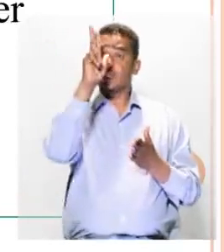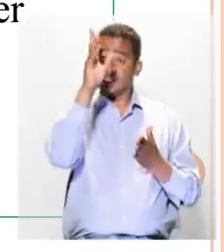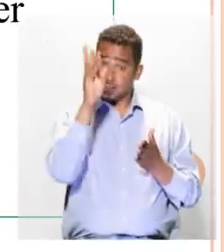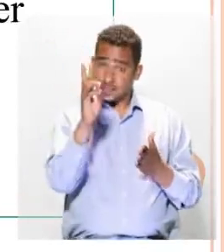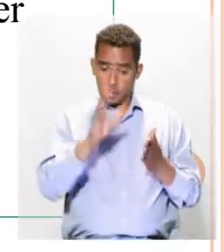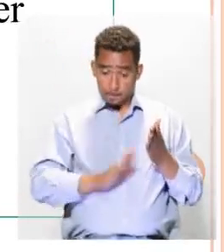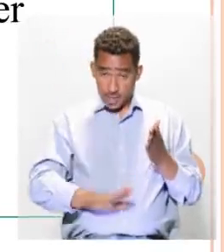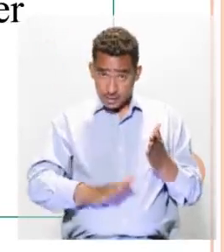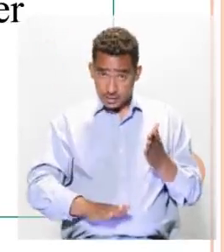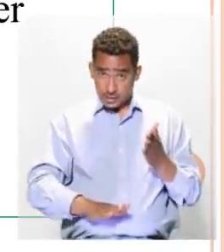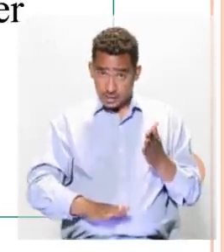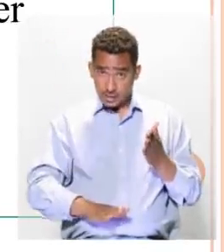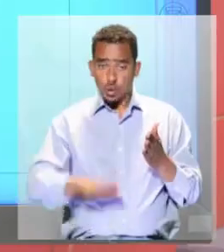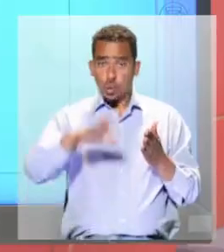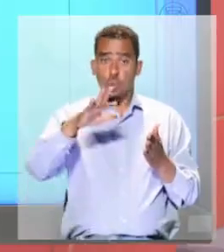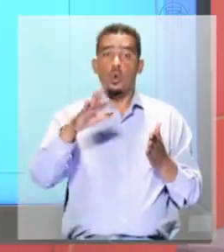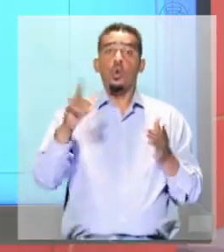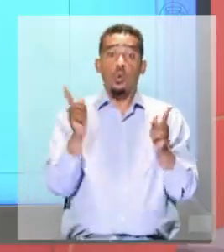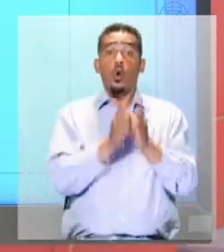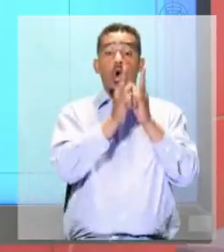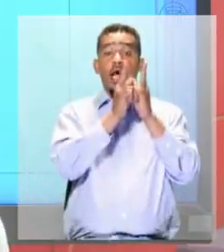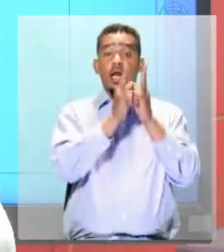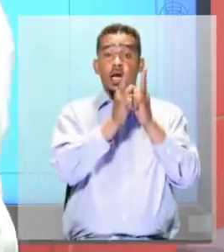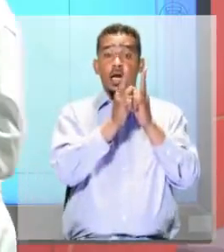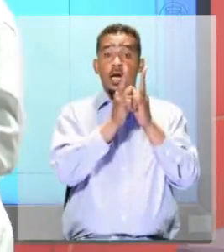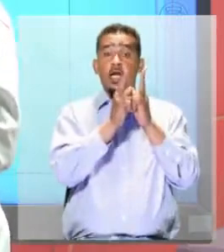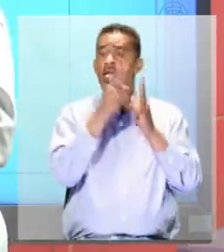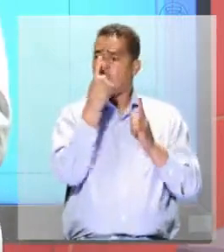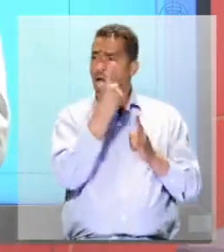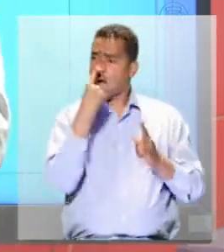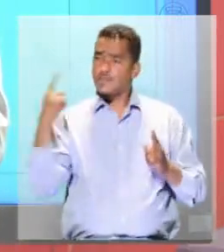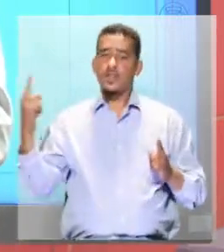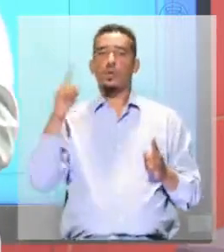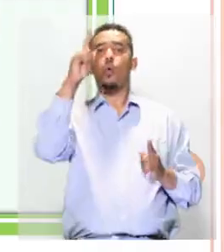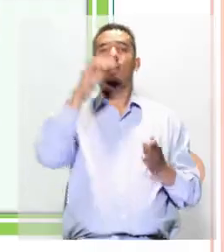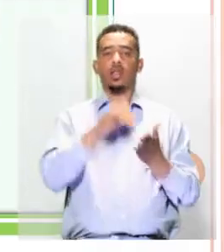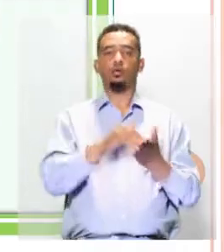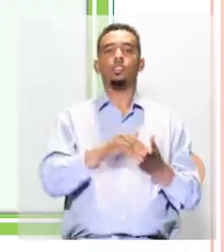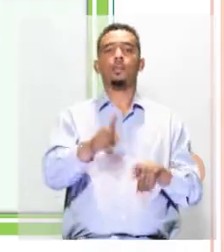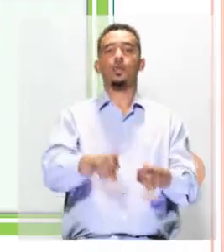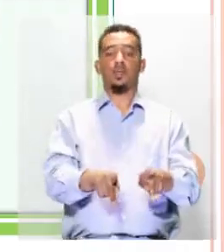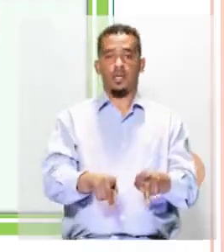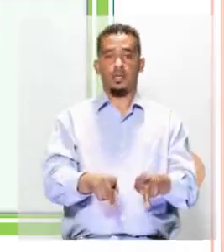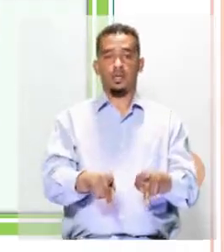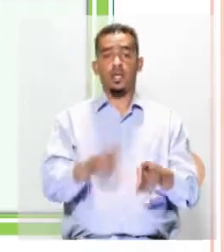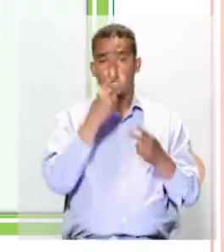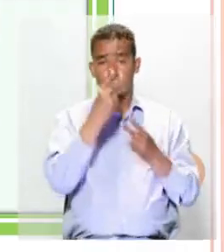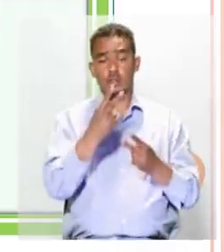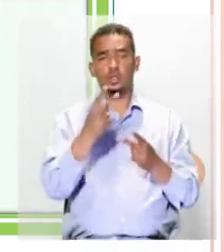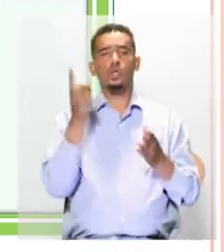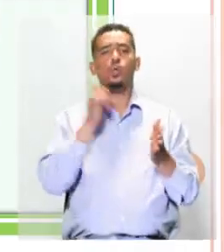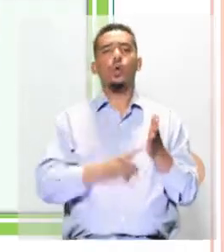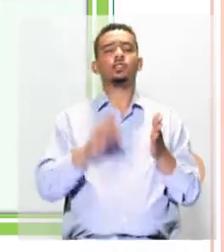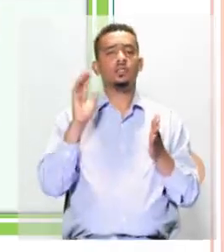36 births will occur for every 1,000 people. Let us see what seems